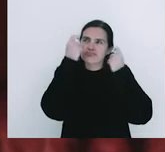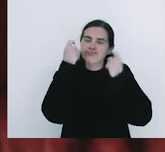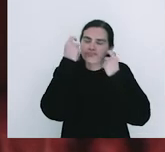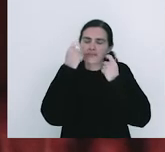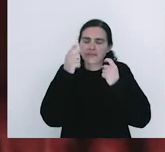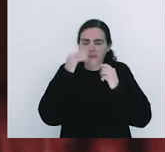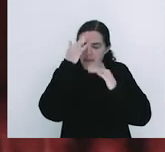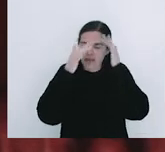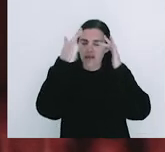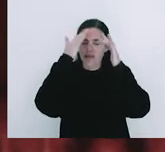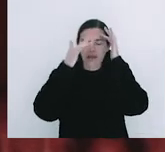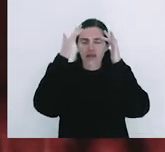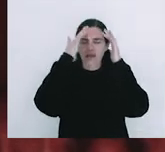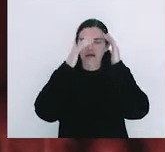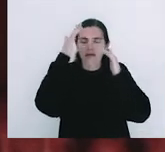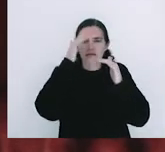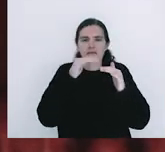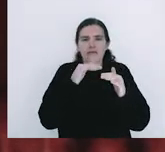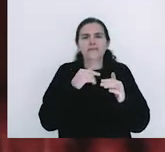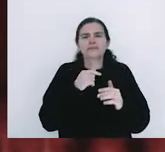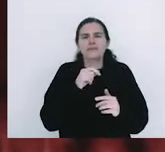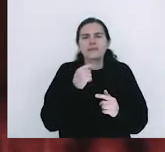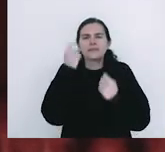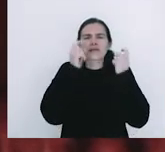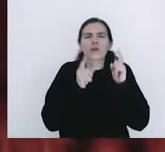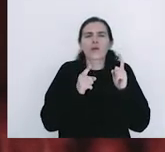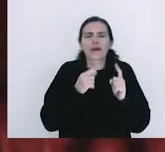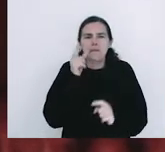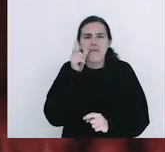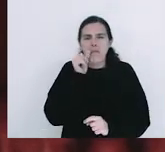these dreams of grabbing her father,